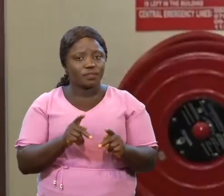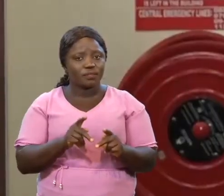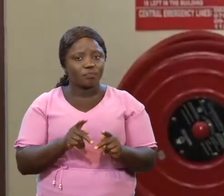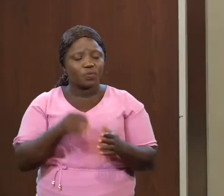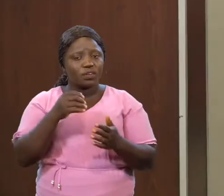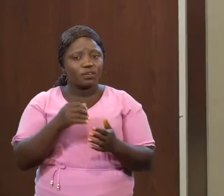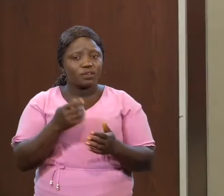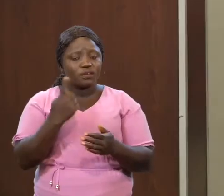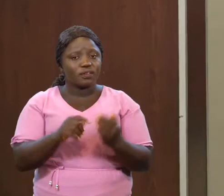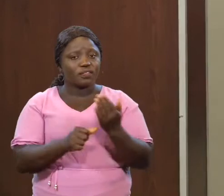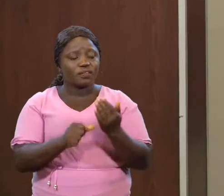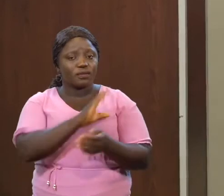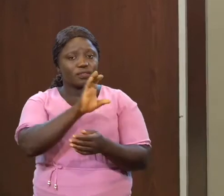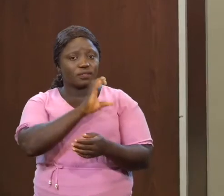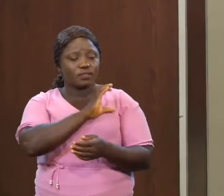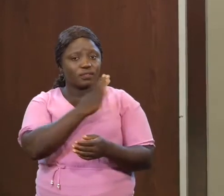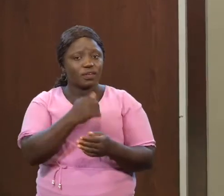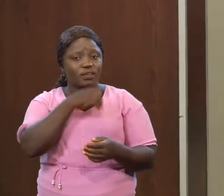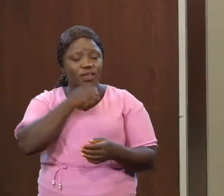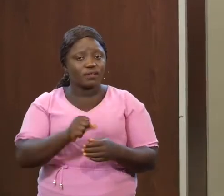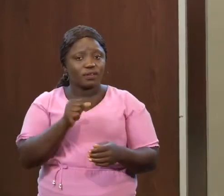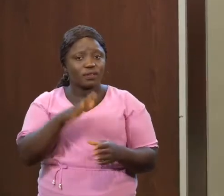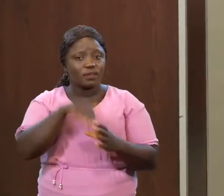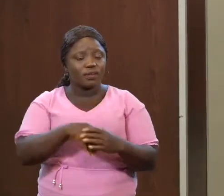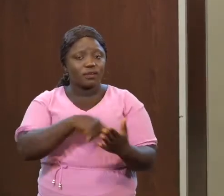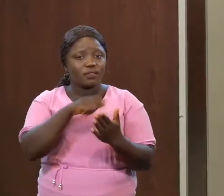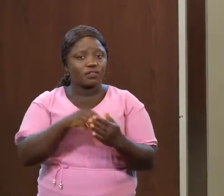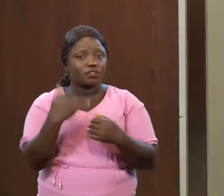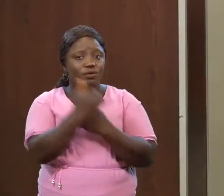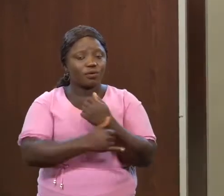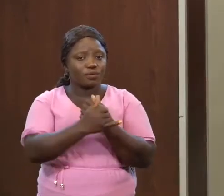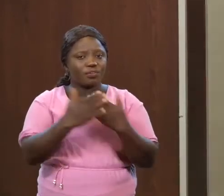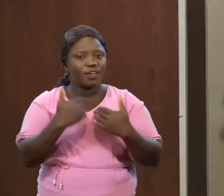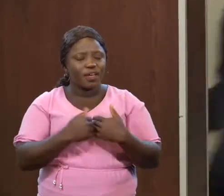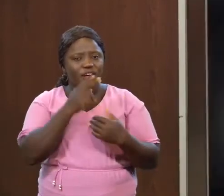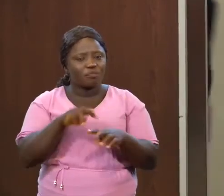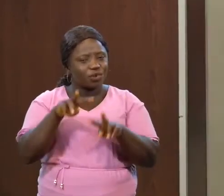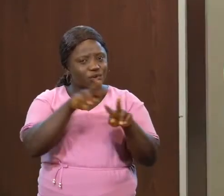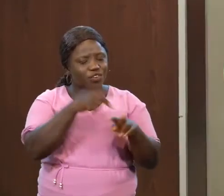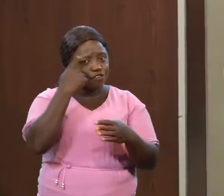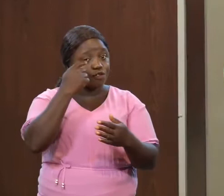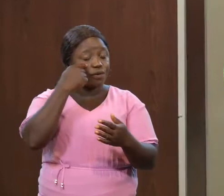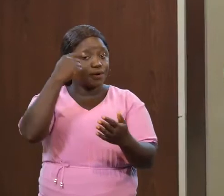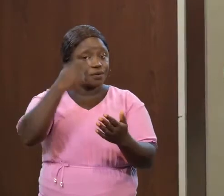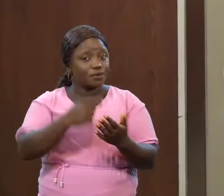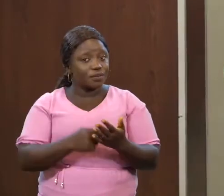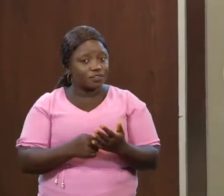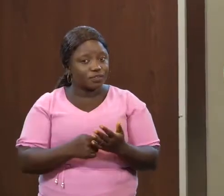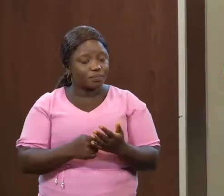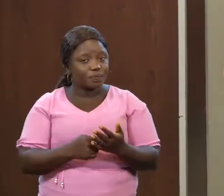Persons. For long, the senior citizens and the elderly in this country have been looking for